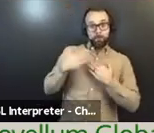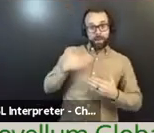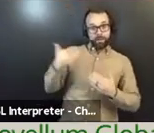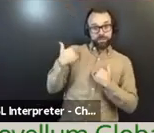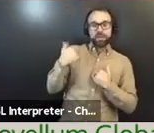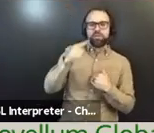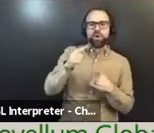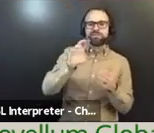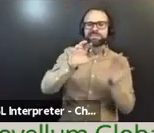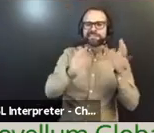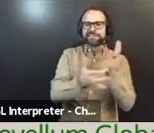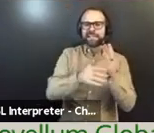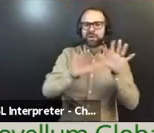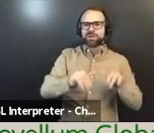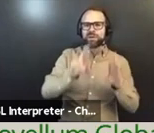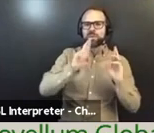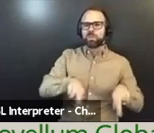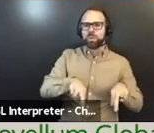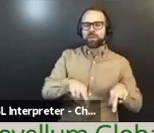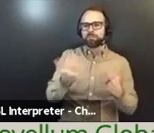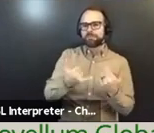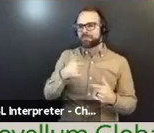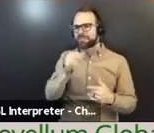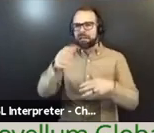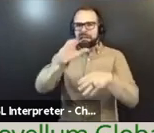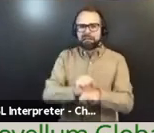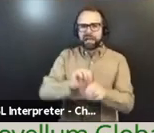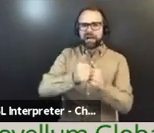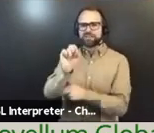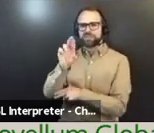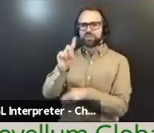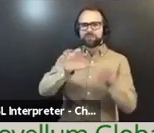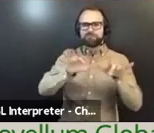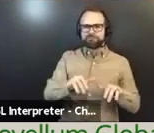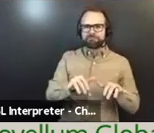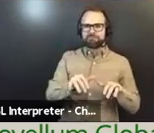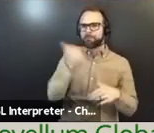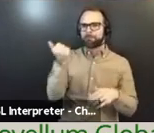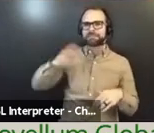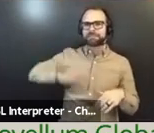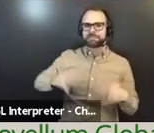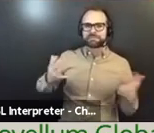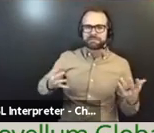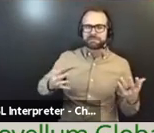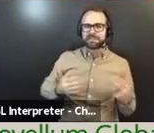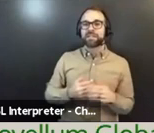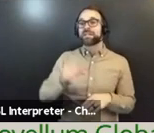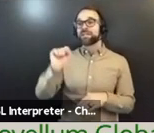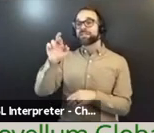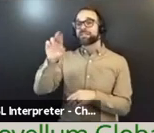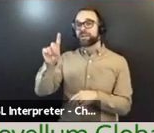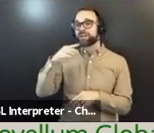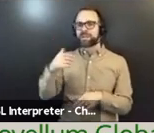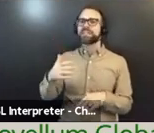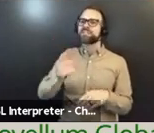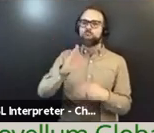not used to writing shred, you might not write it correctly enough to maximize on it. What I say about shred is, shred's an entitlement. It's